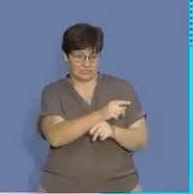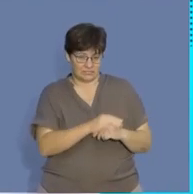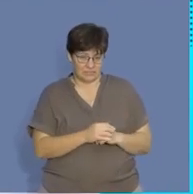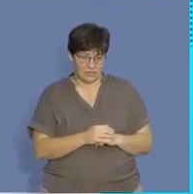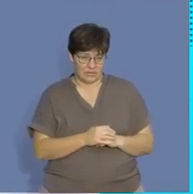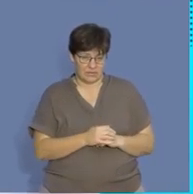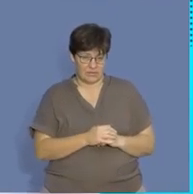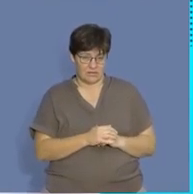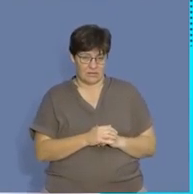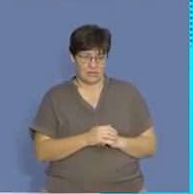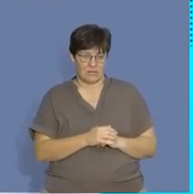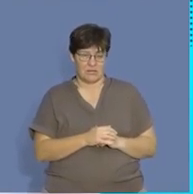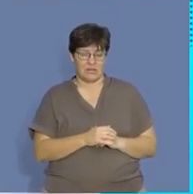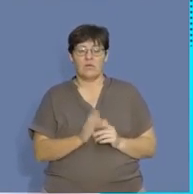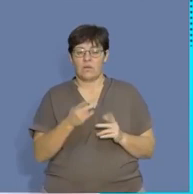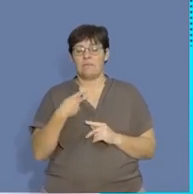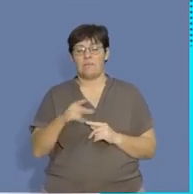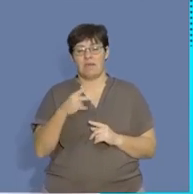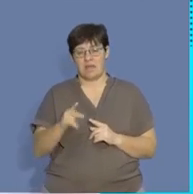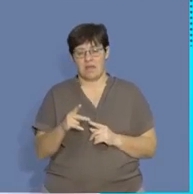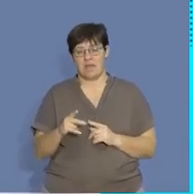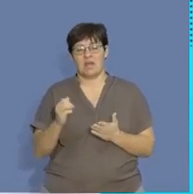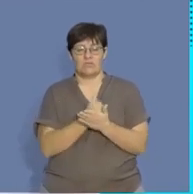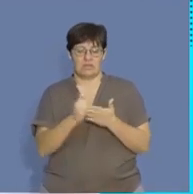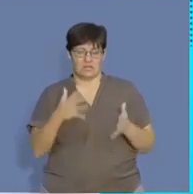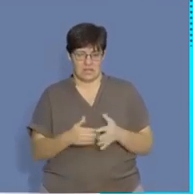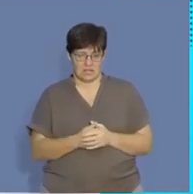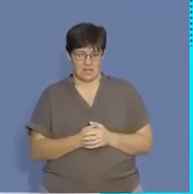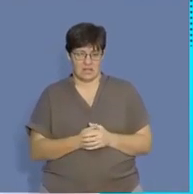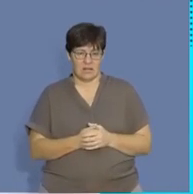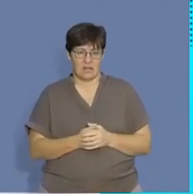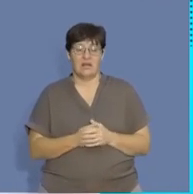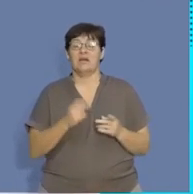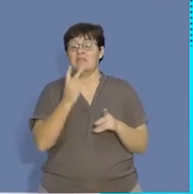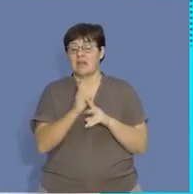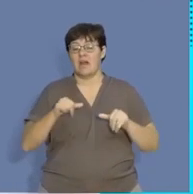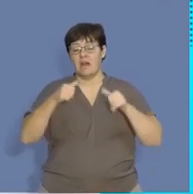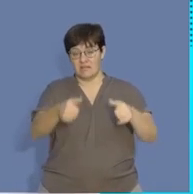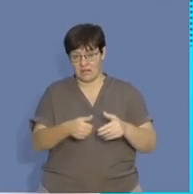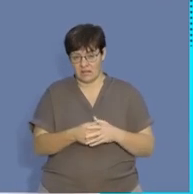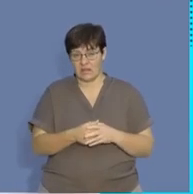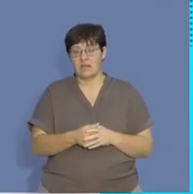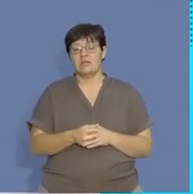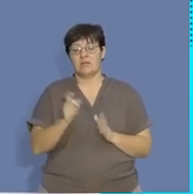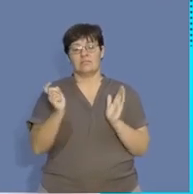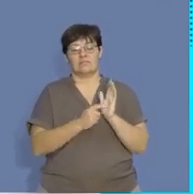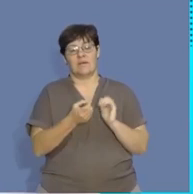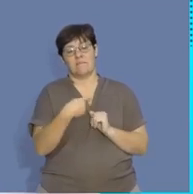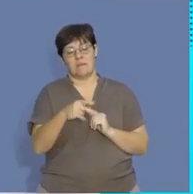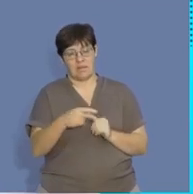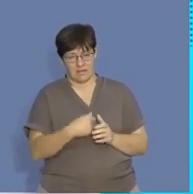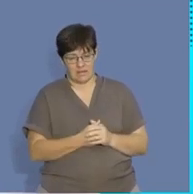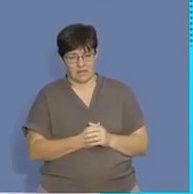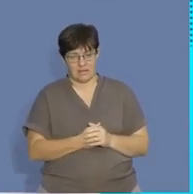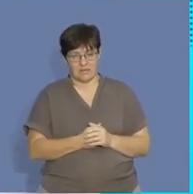overdraft. We're using a bank overdraft, we're paying our creditors, and then only are our debtors